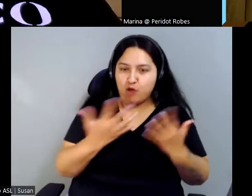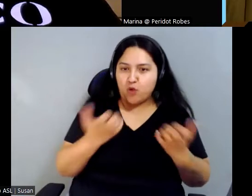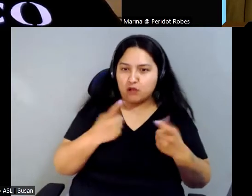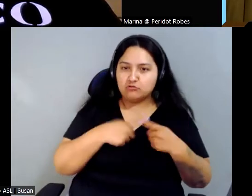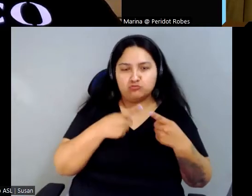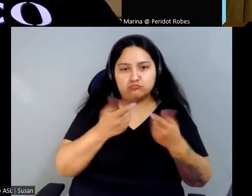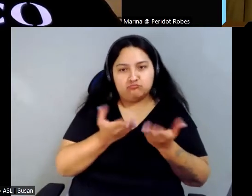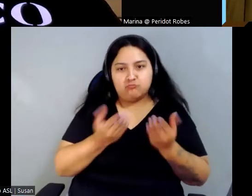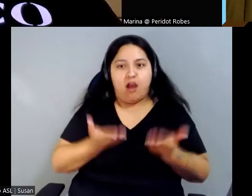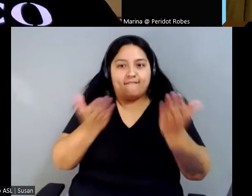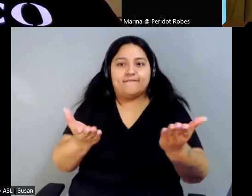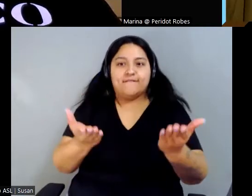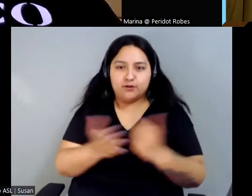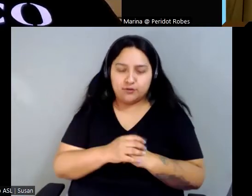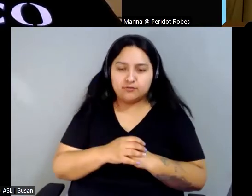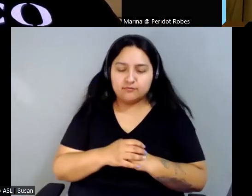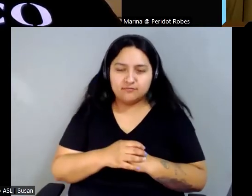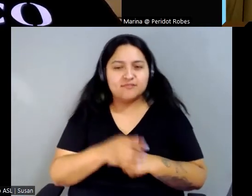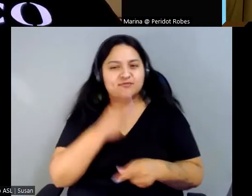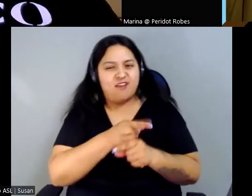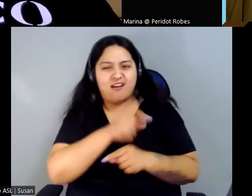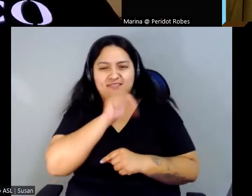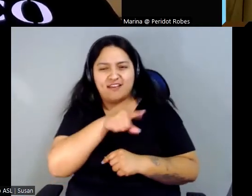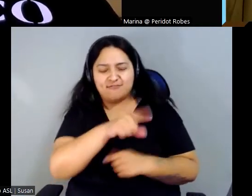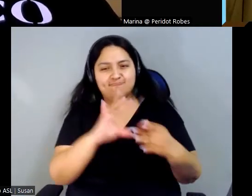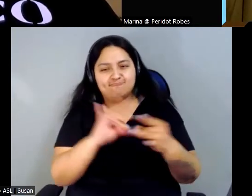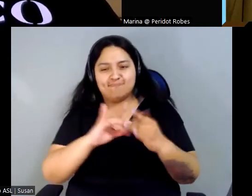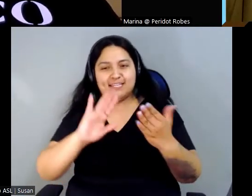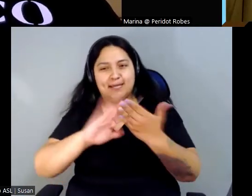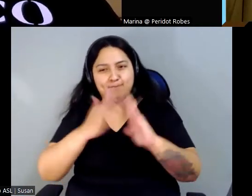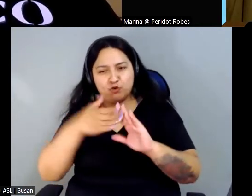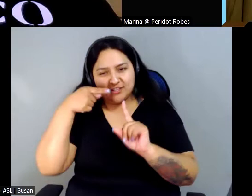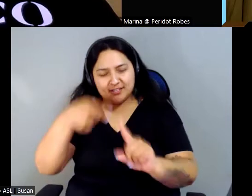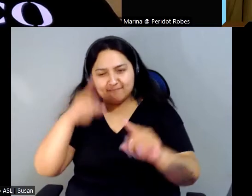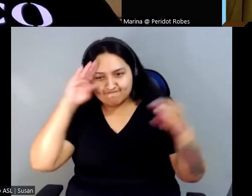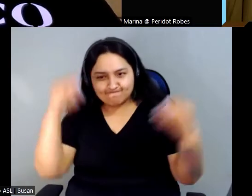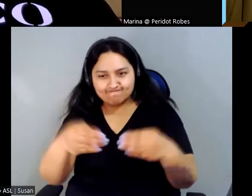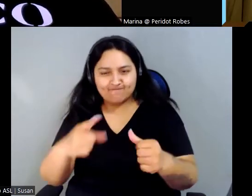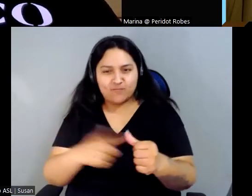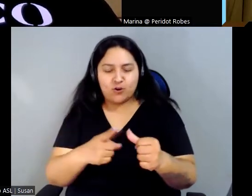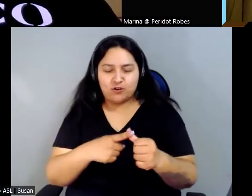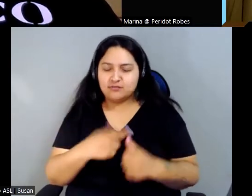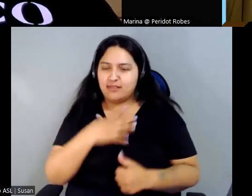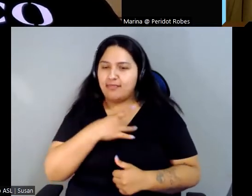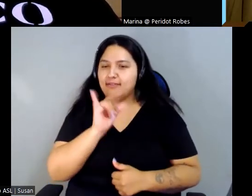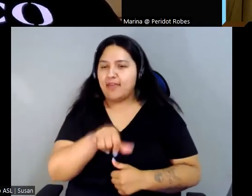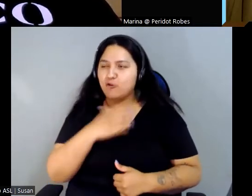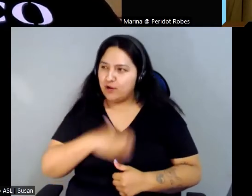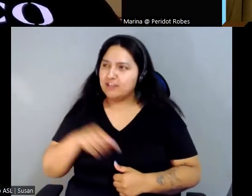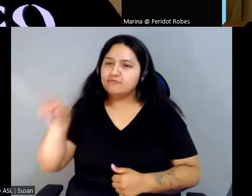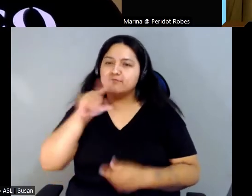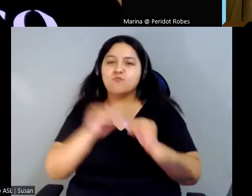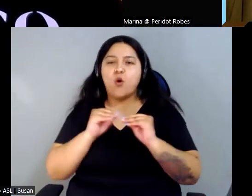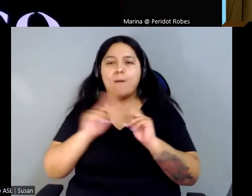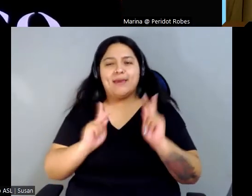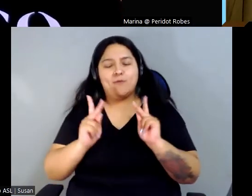No, but I love you said community first. I love that. I wish more people felt that way. So it's an easy. So what's,